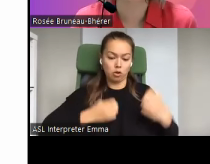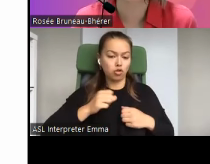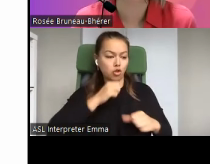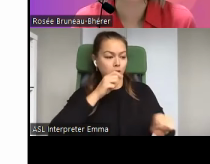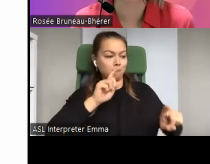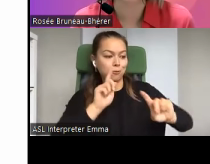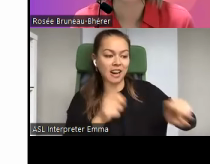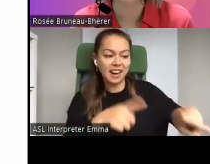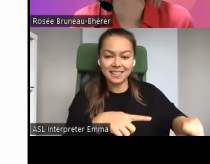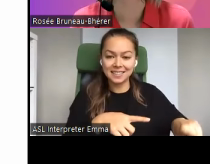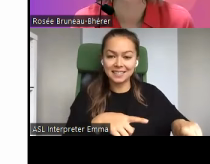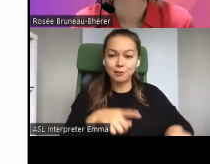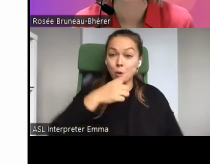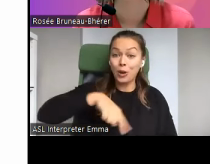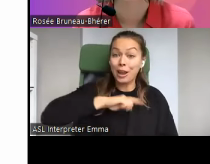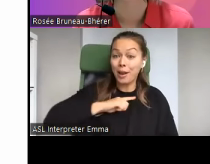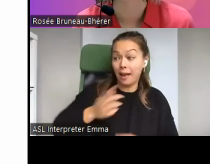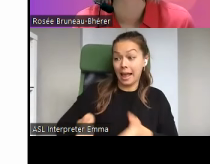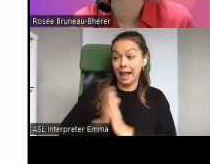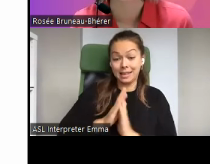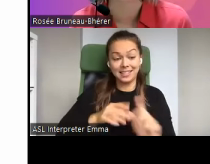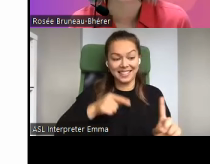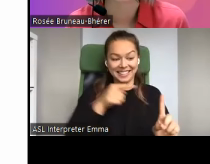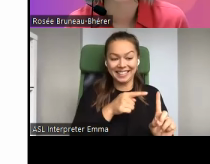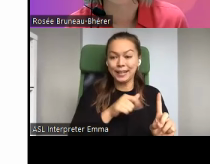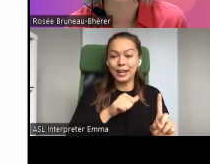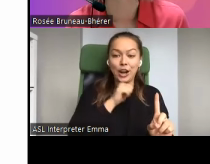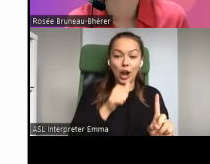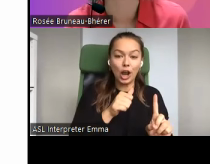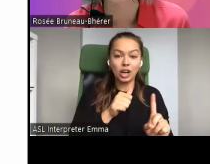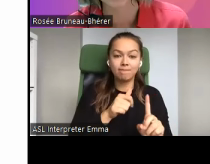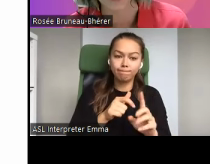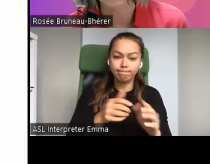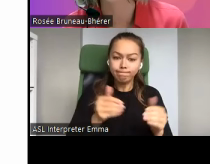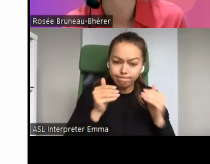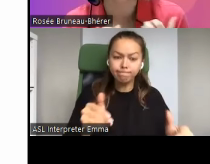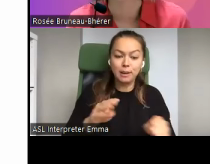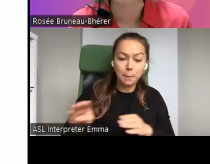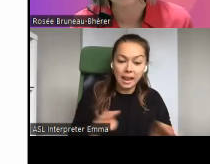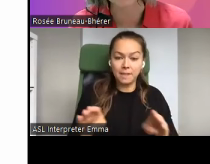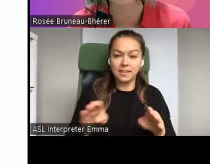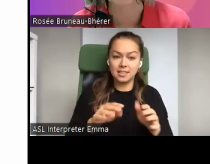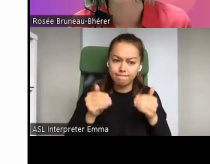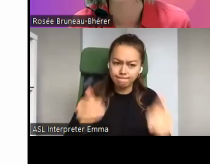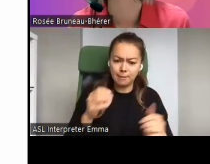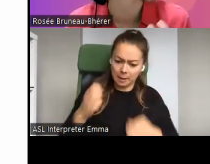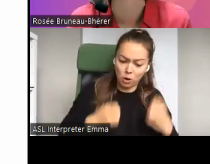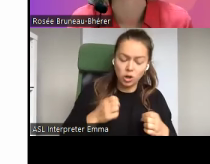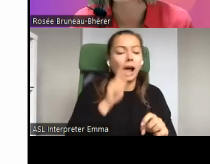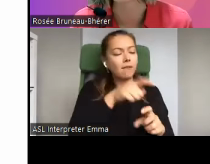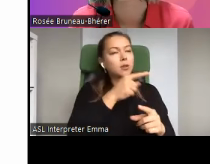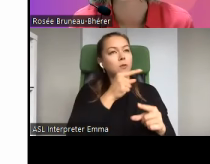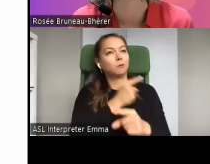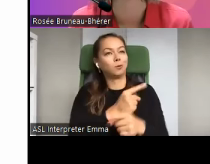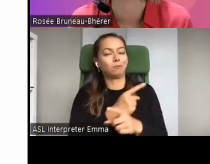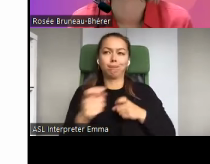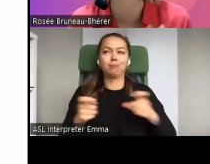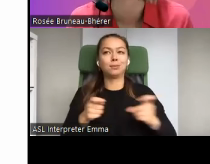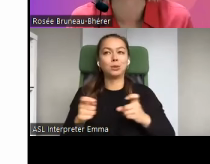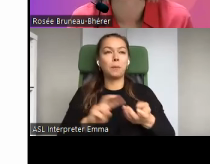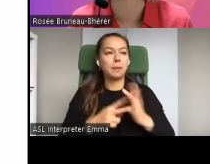act on their emotions. We have to make sure we do the same. Yeah, and it's not always easy. That's the reality. We have to be conscious of what